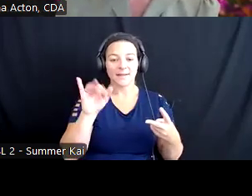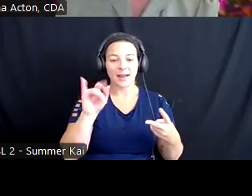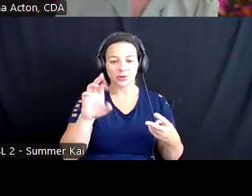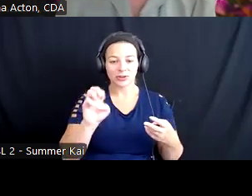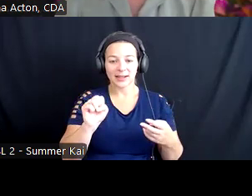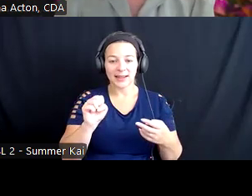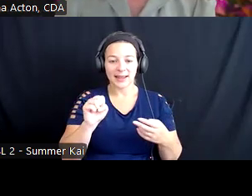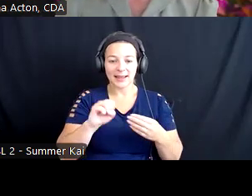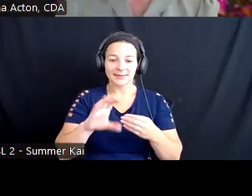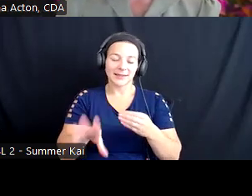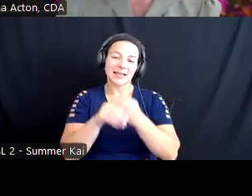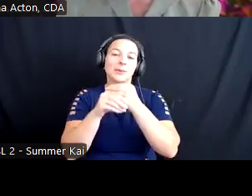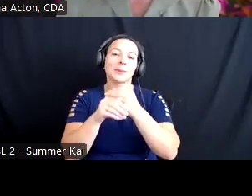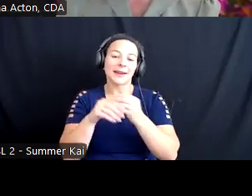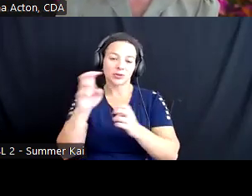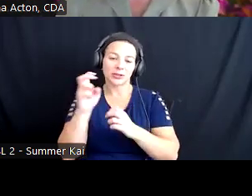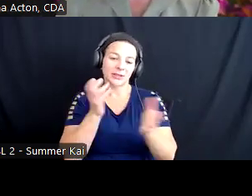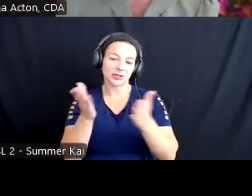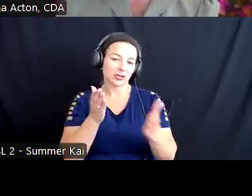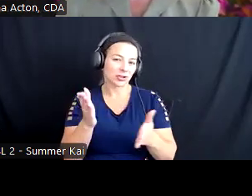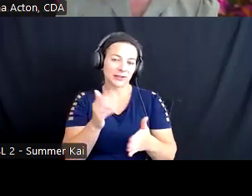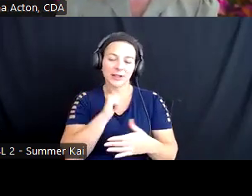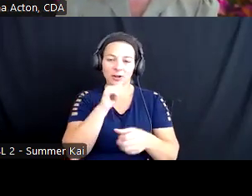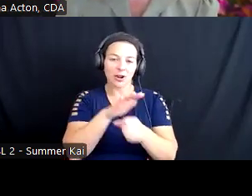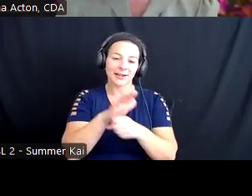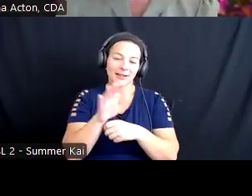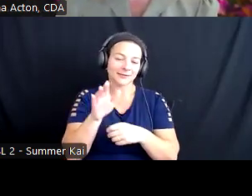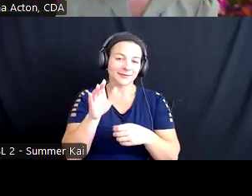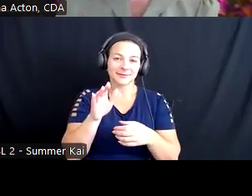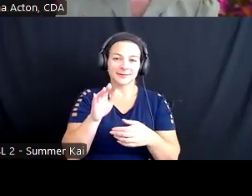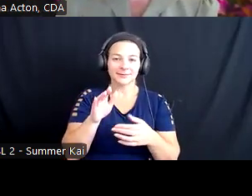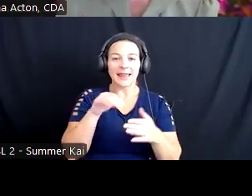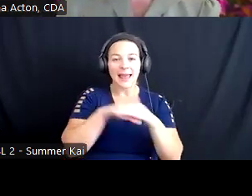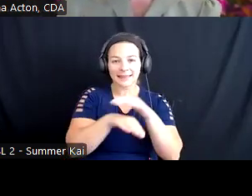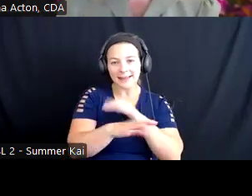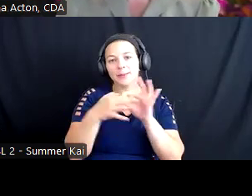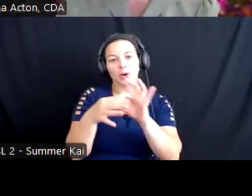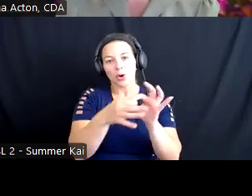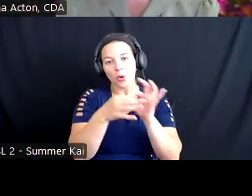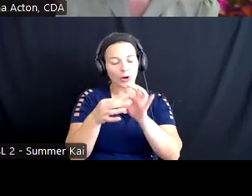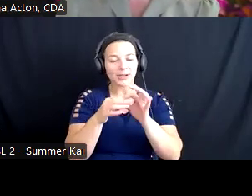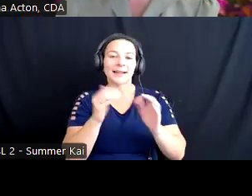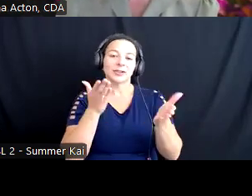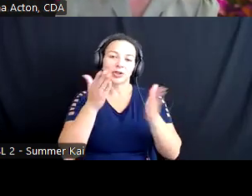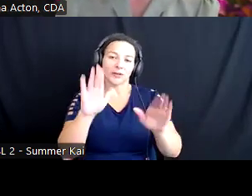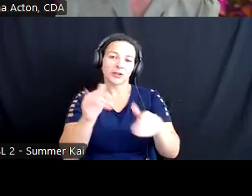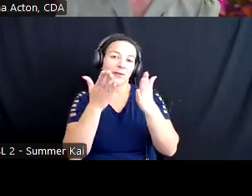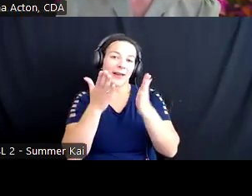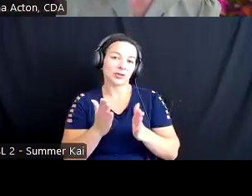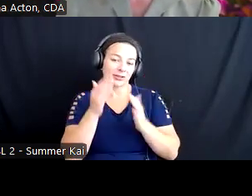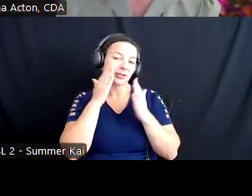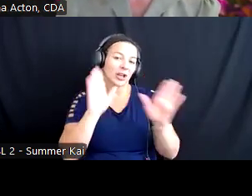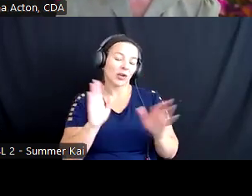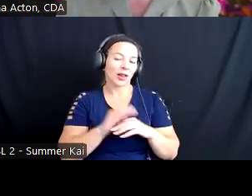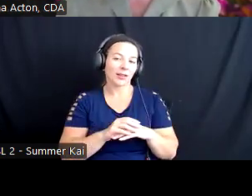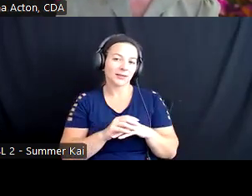services around a lack of accessible, coordinated transportation service providers in general. And then,